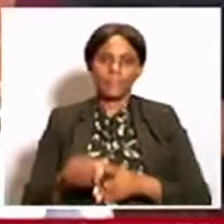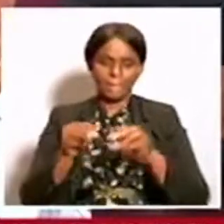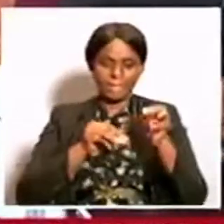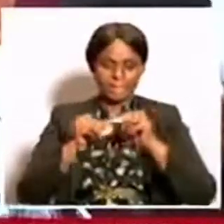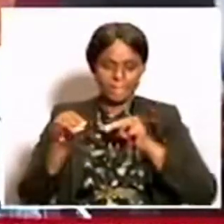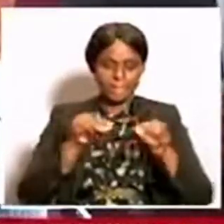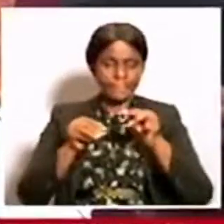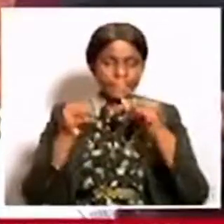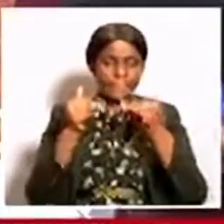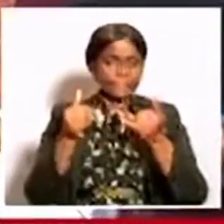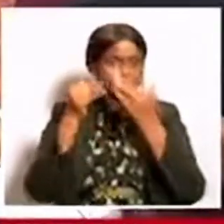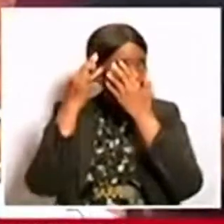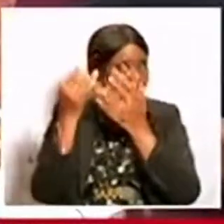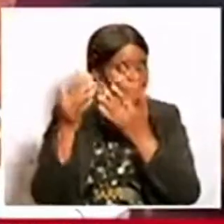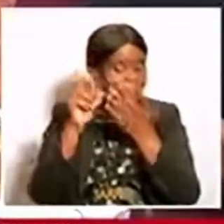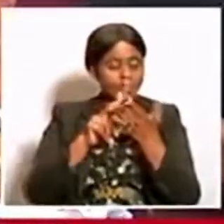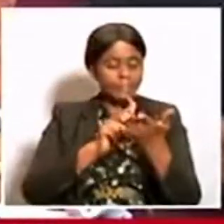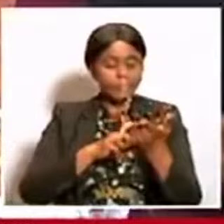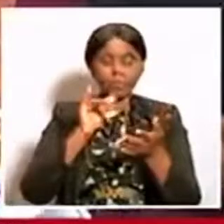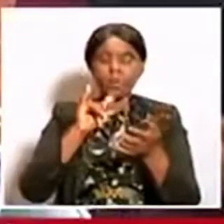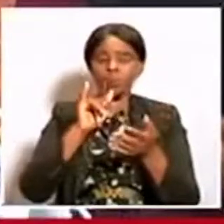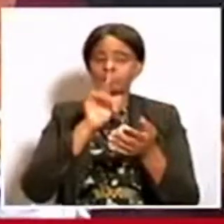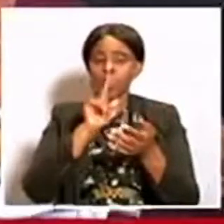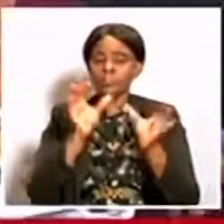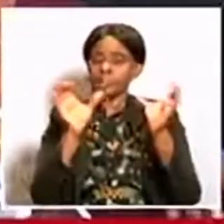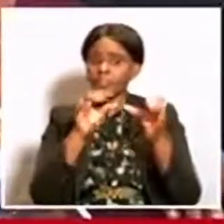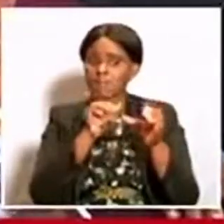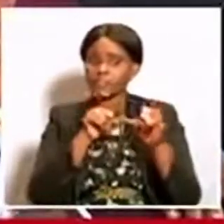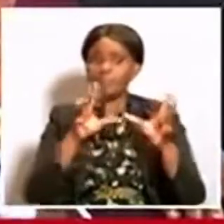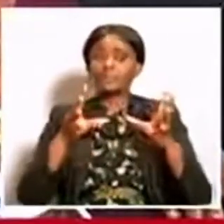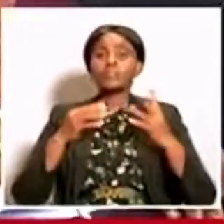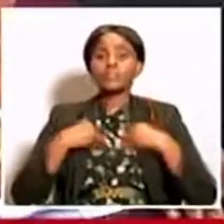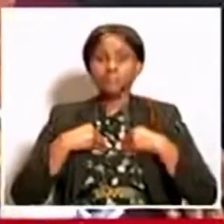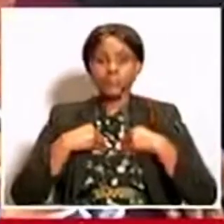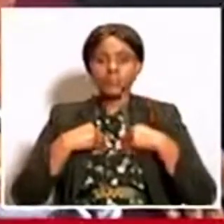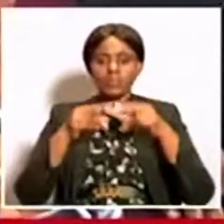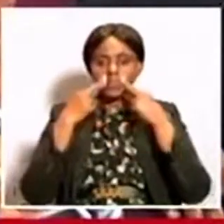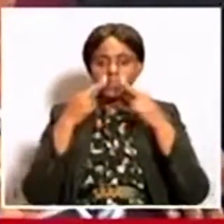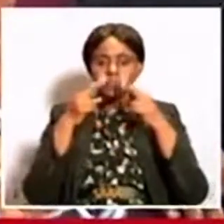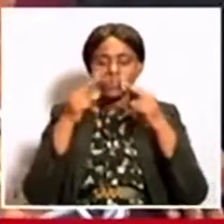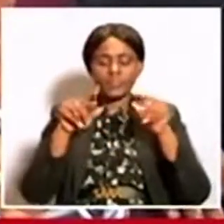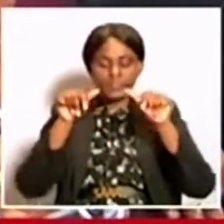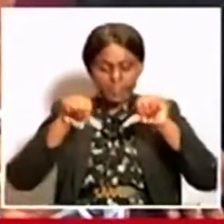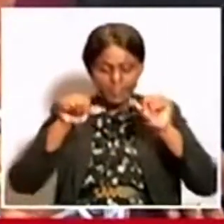Management wishes to report that the Council acknowledges findings of